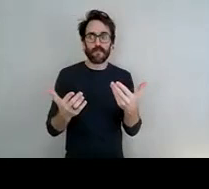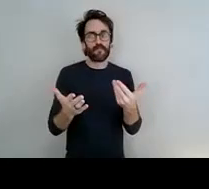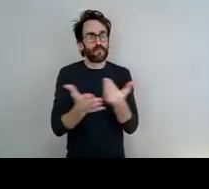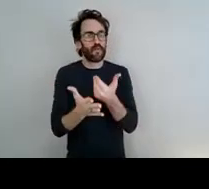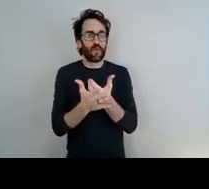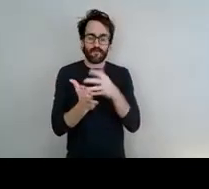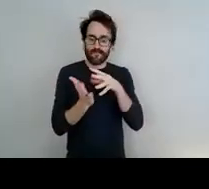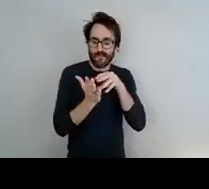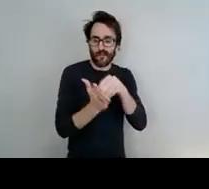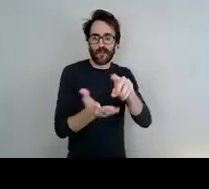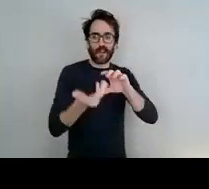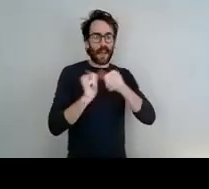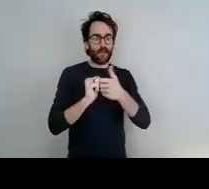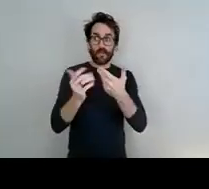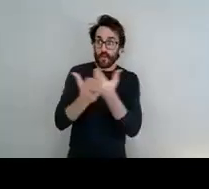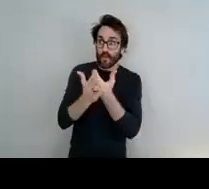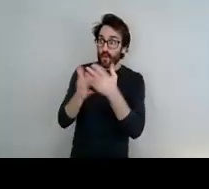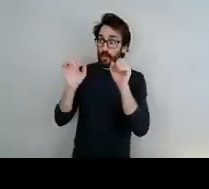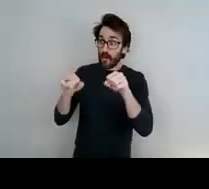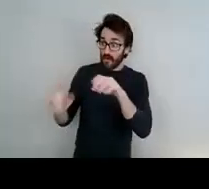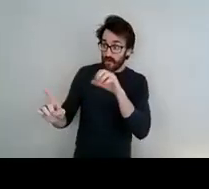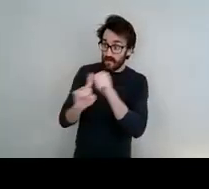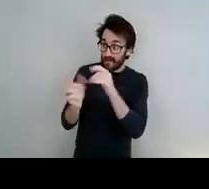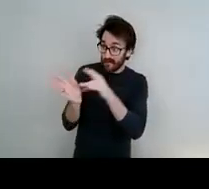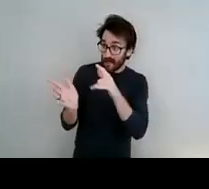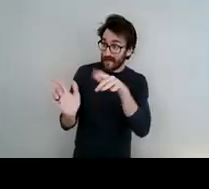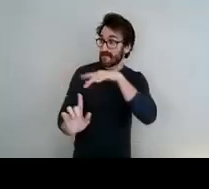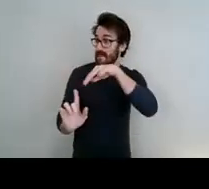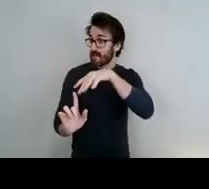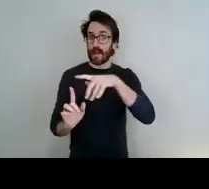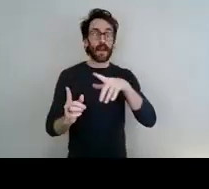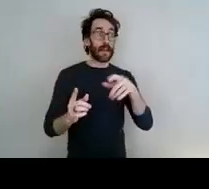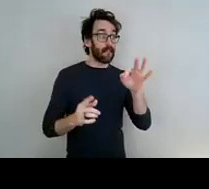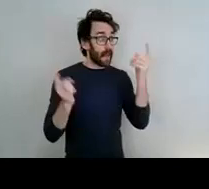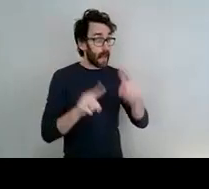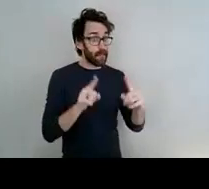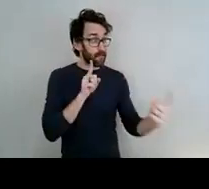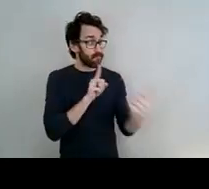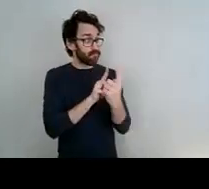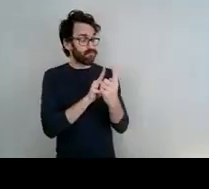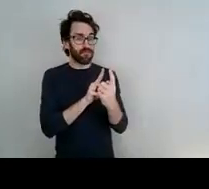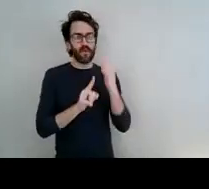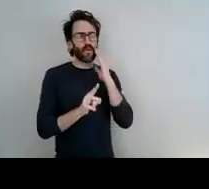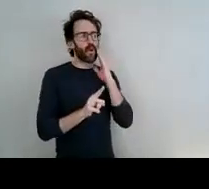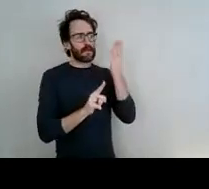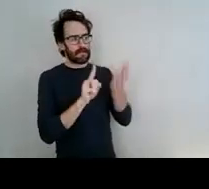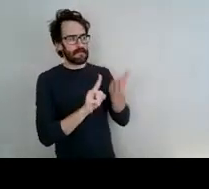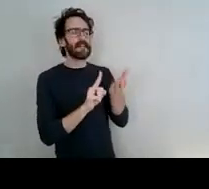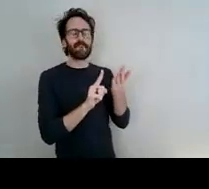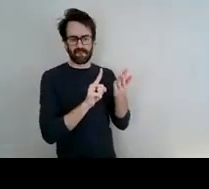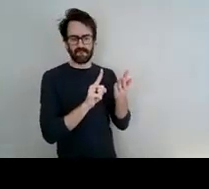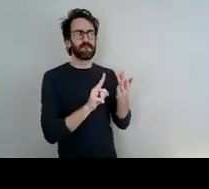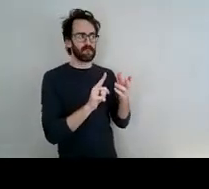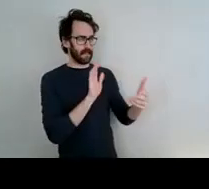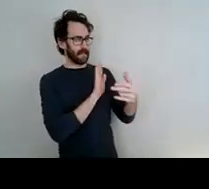about new scams that are out there, so you'll be aware of the warning signs if they do come to your attention. So we are pleased that we have